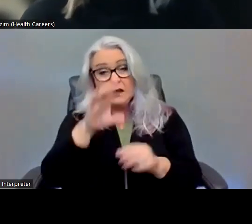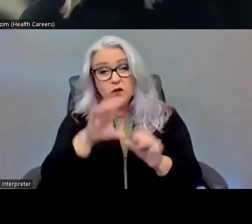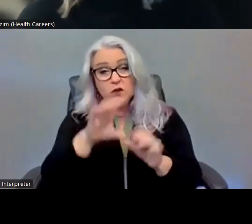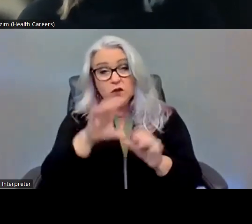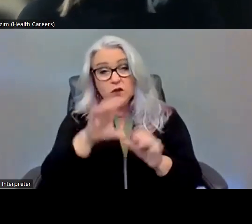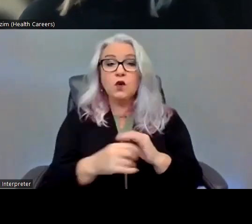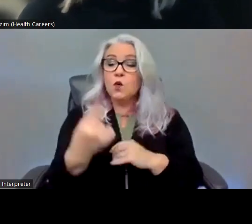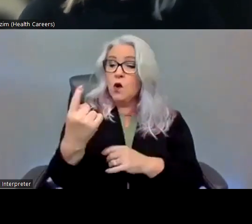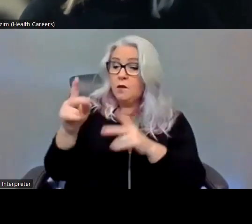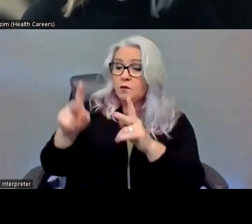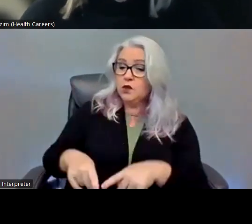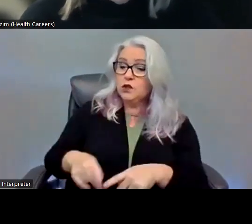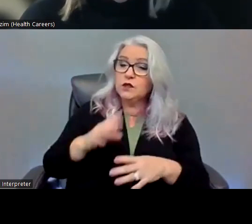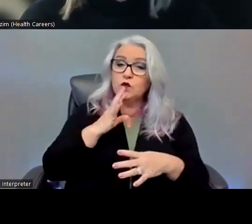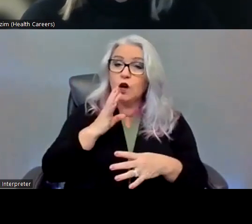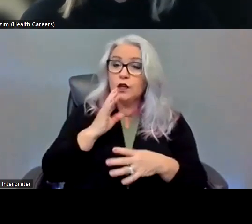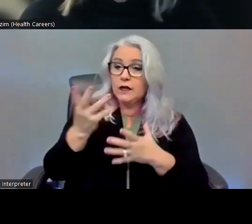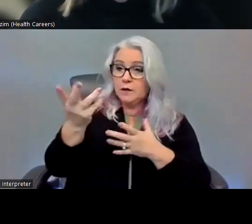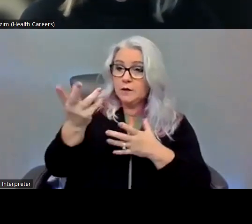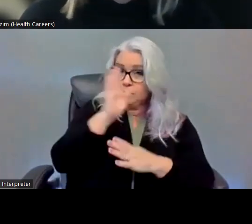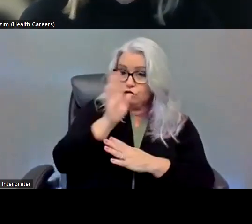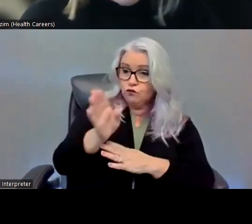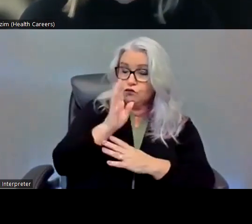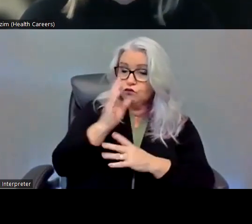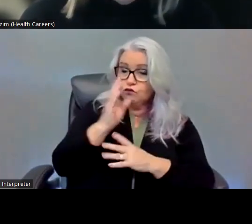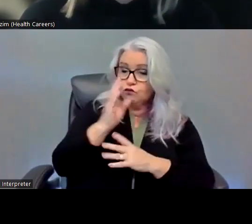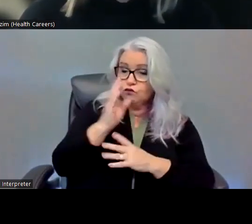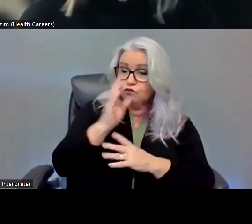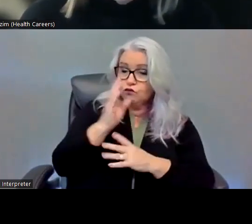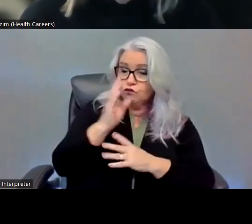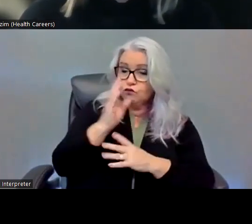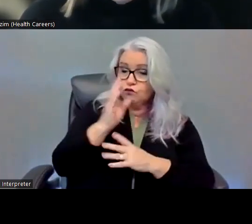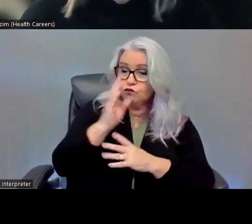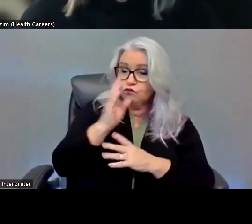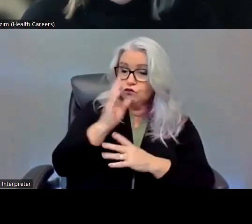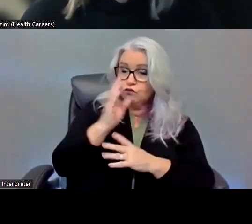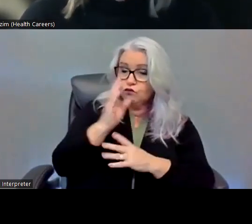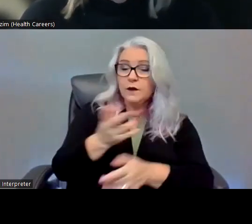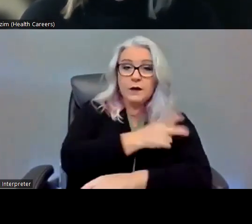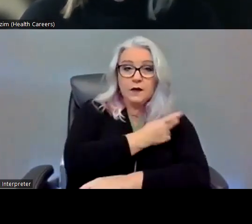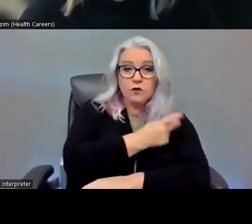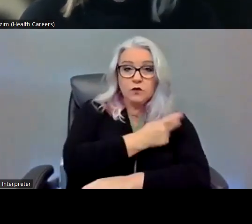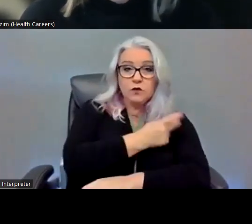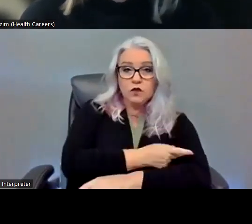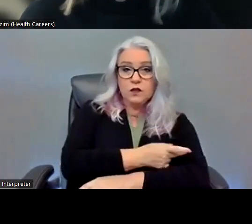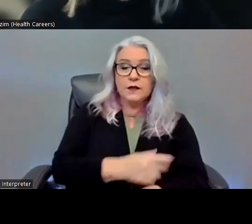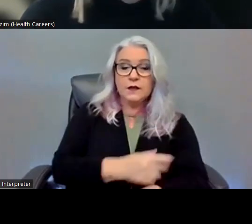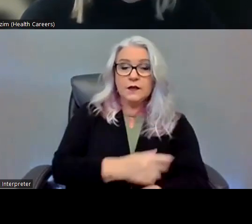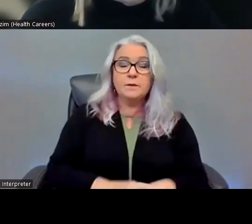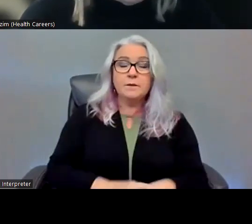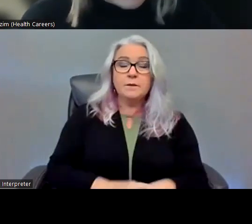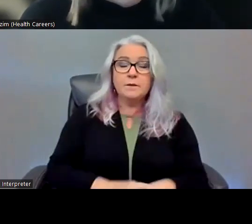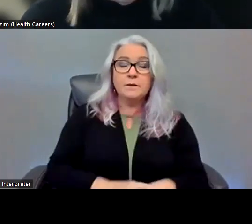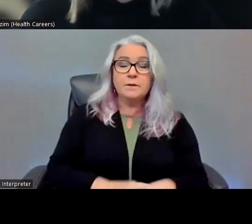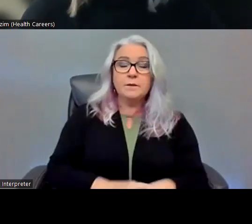one person talking with a patient. And over on the far right lower, that could